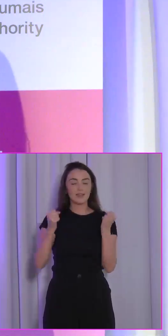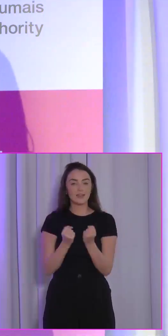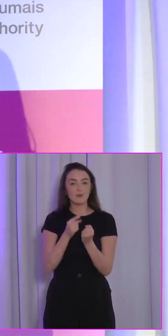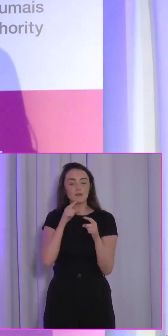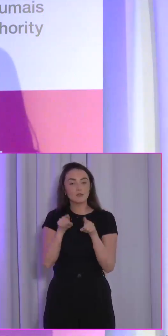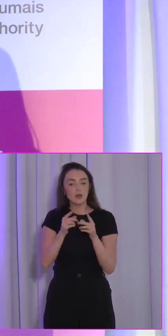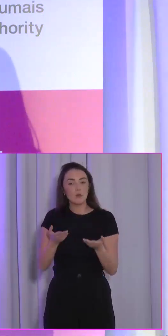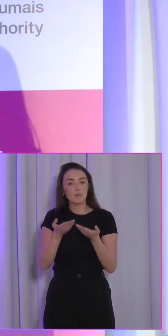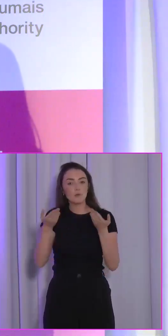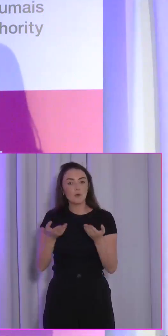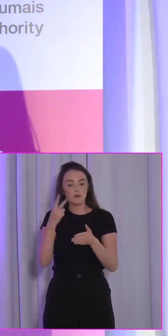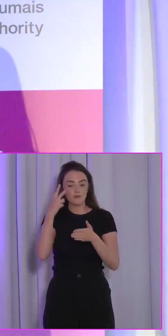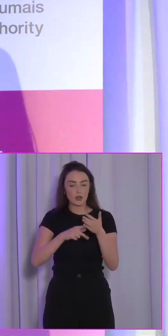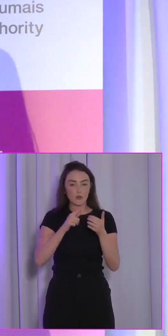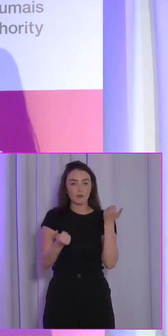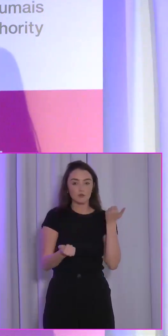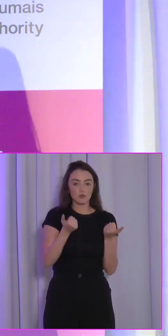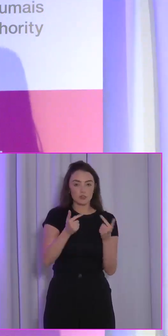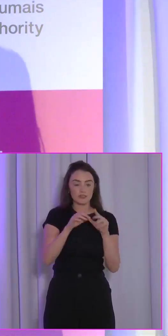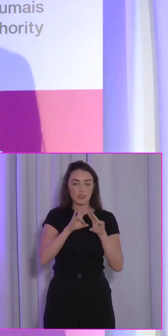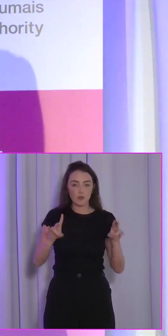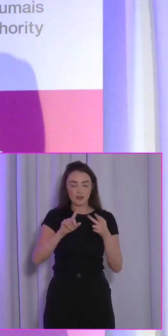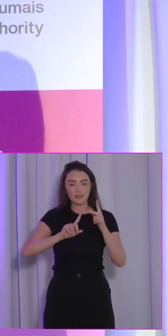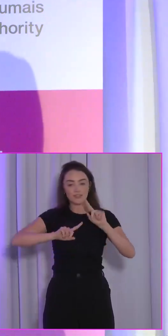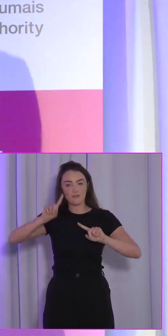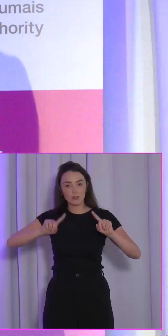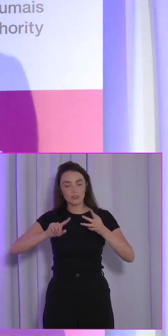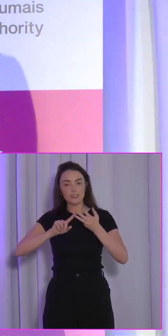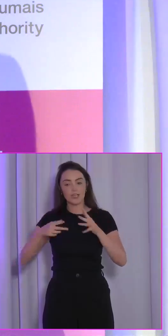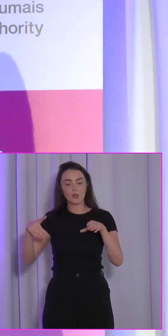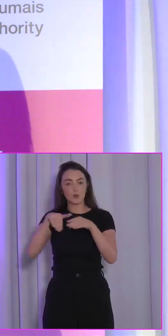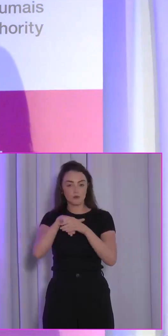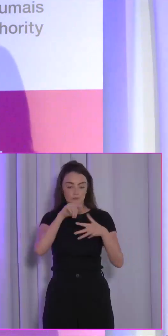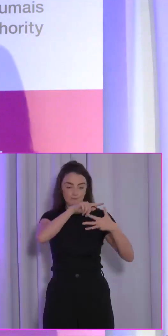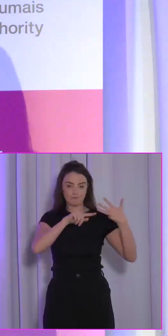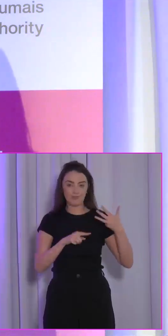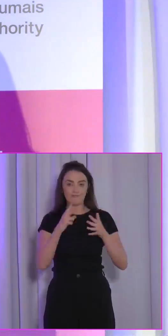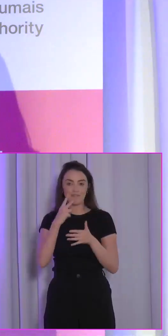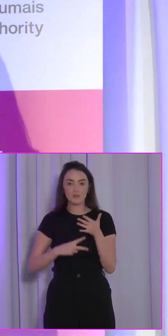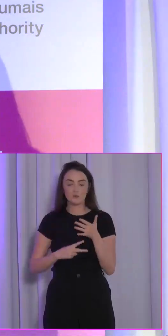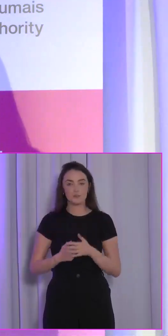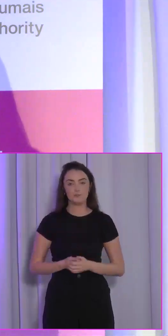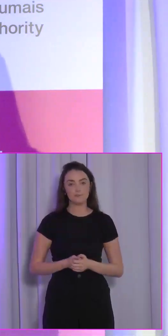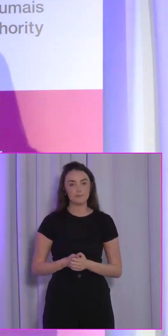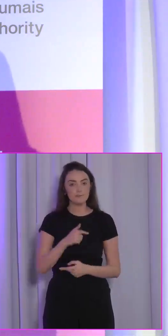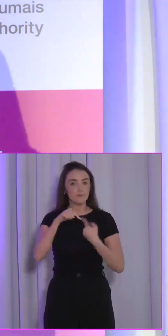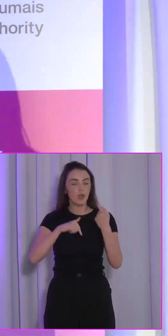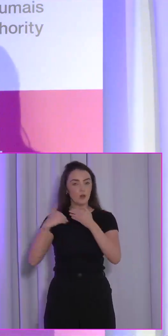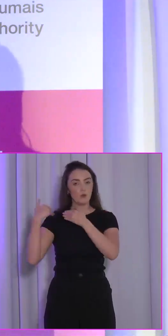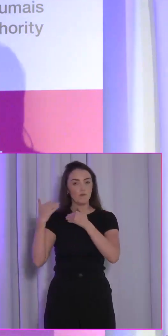promotes the values of justice, equality, diversity and inclusion. So our role in relation